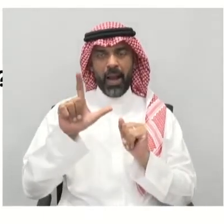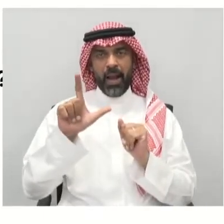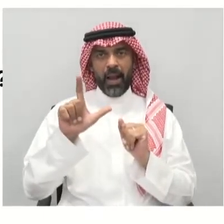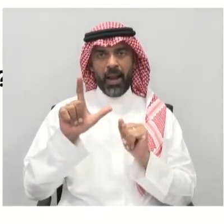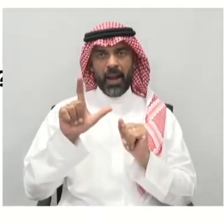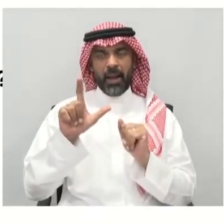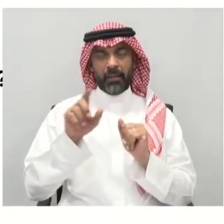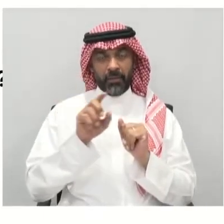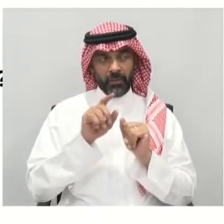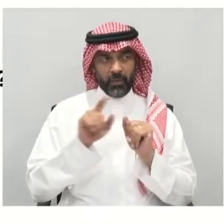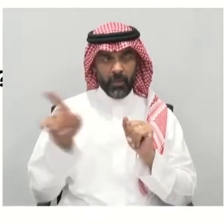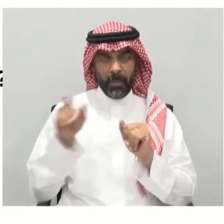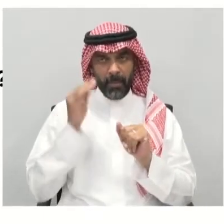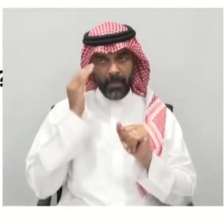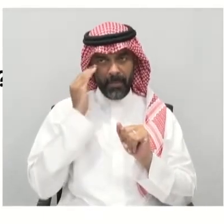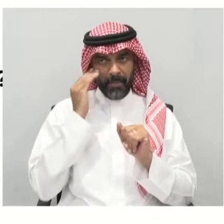use